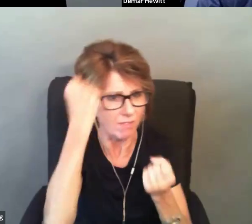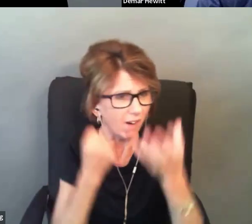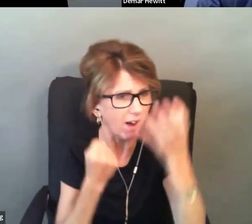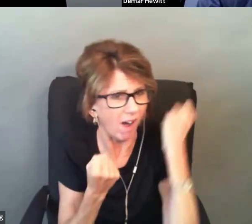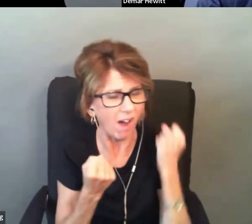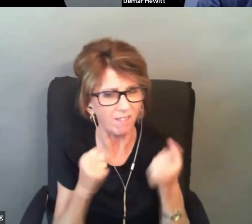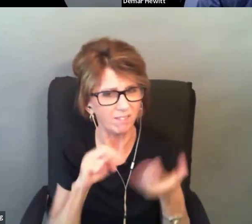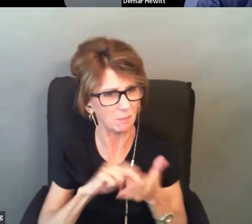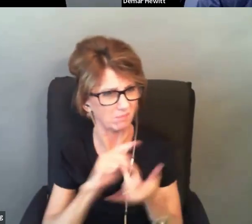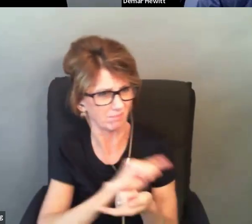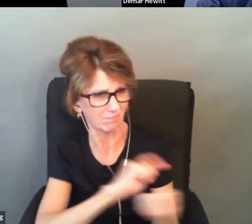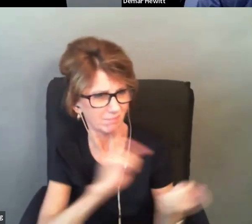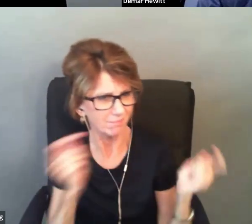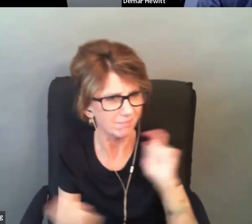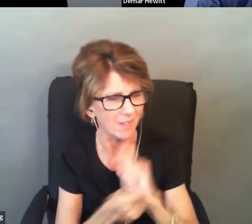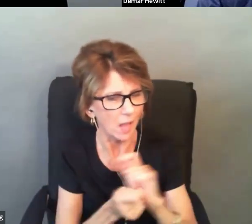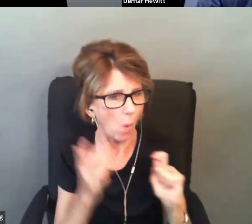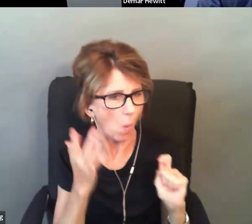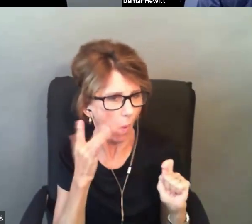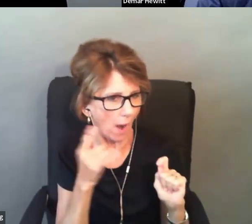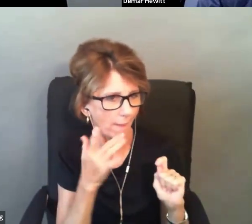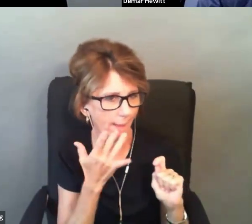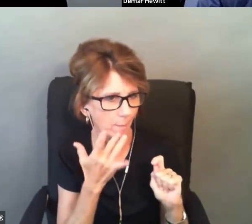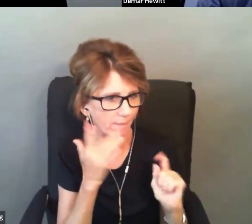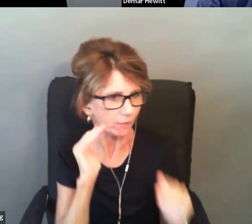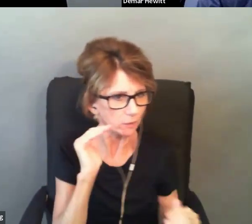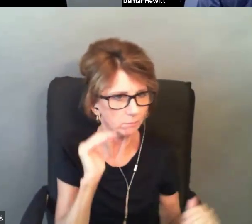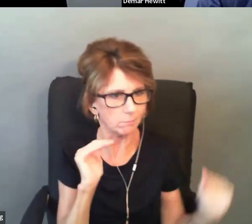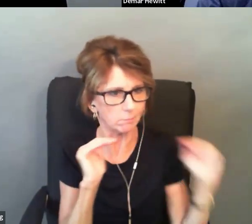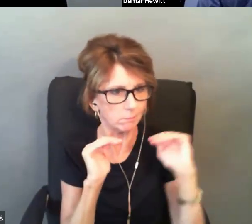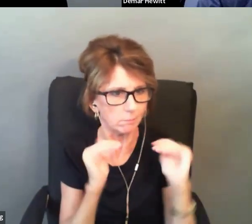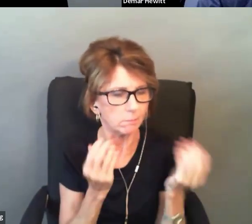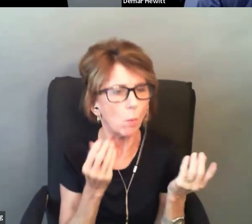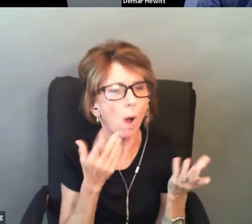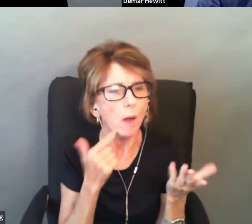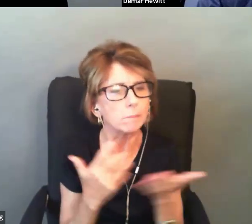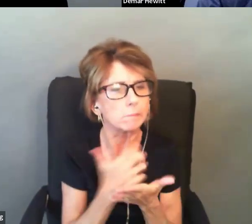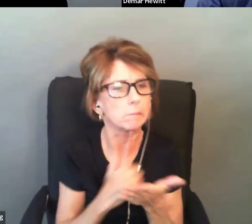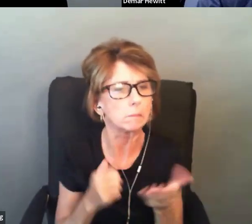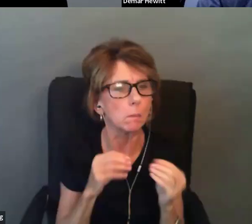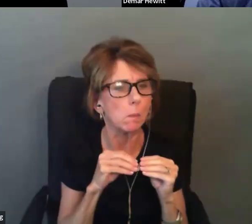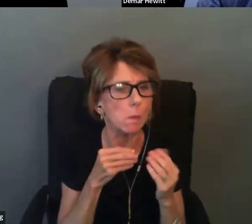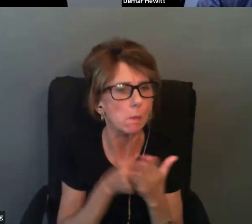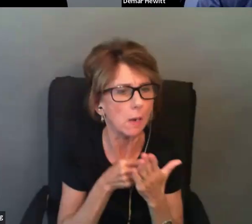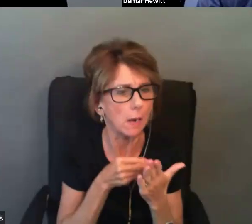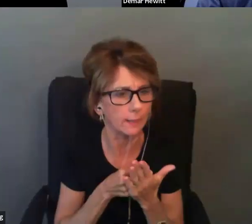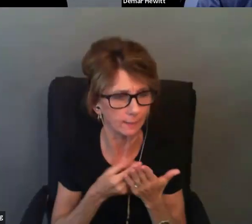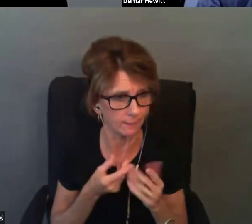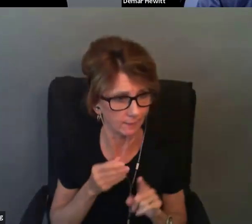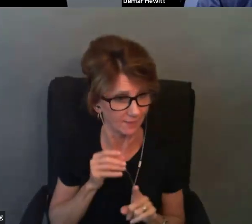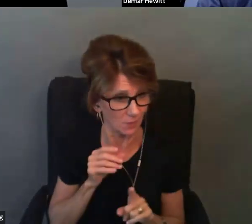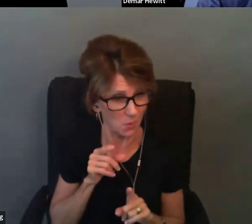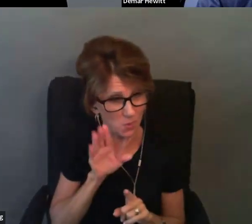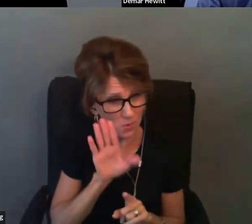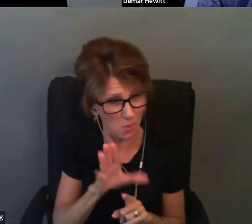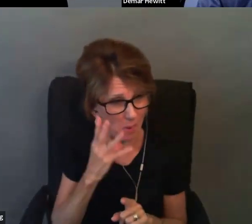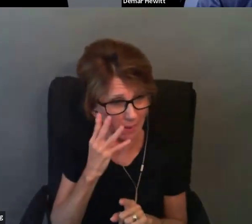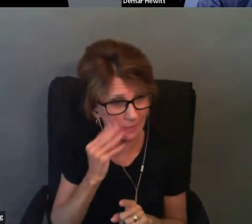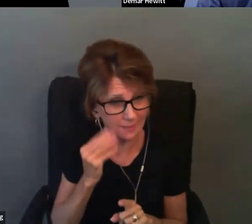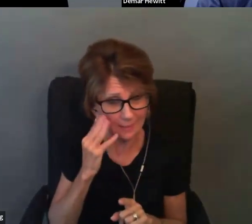your from your advice, is there anything that you would like to share in this case? And